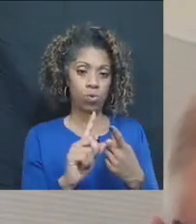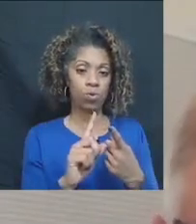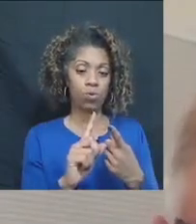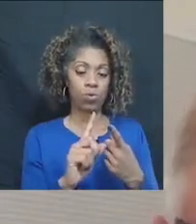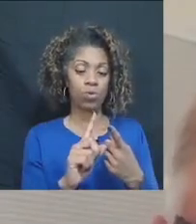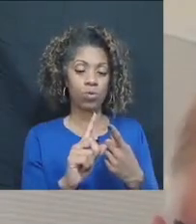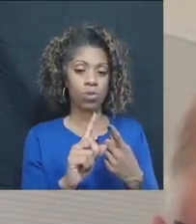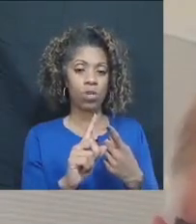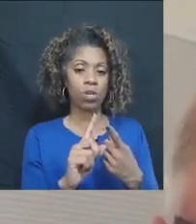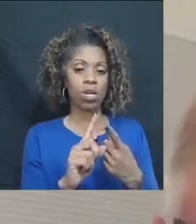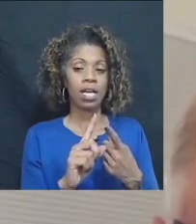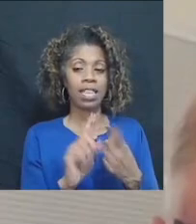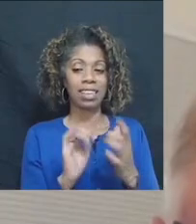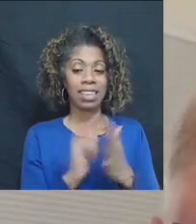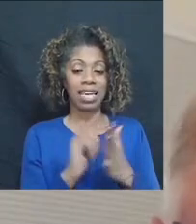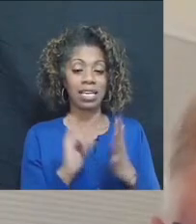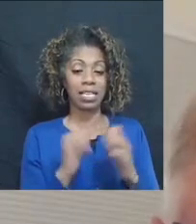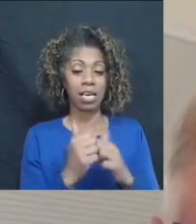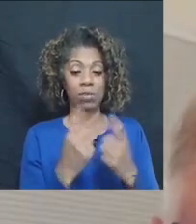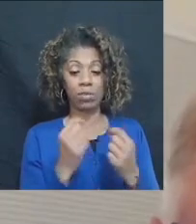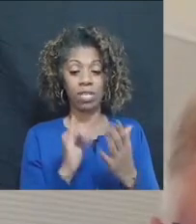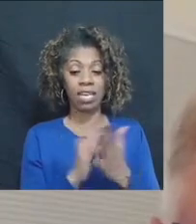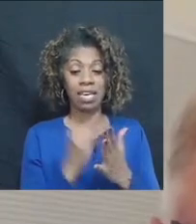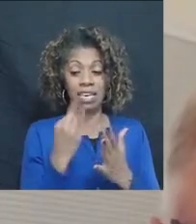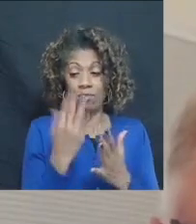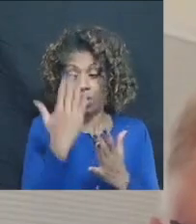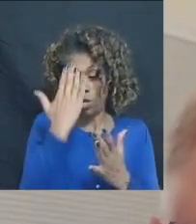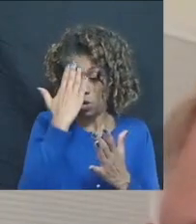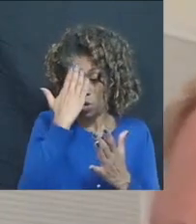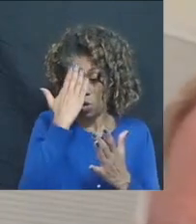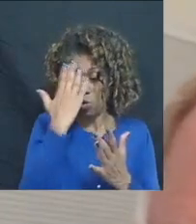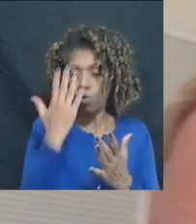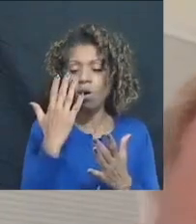is how do we mitigate the changes that we know are coming?